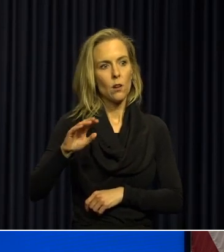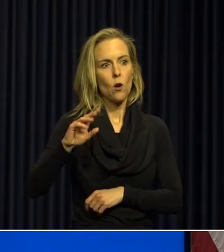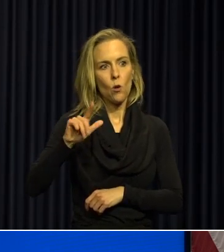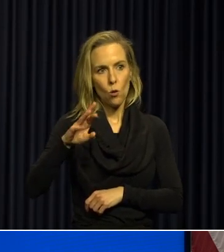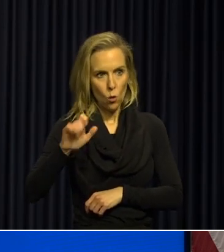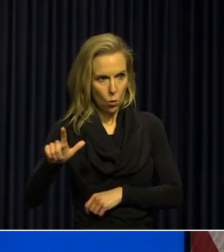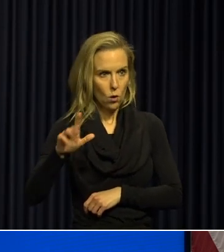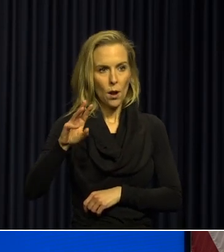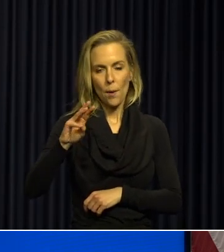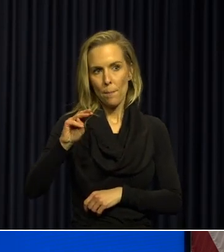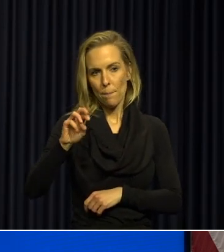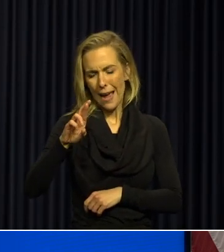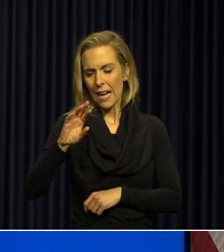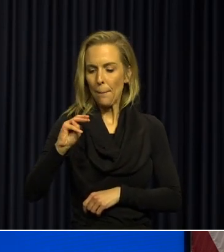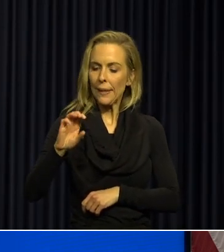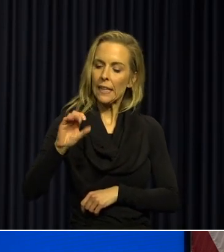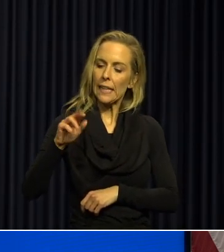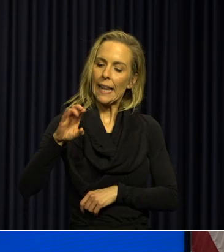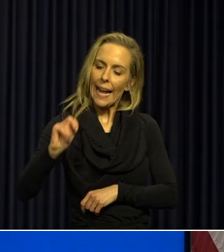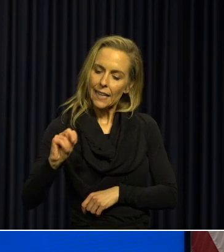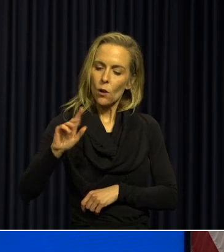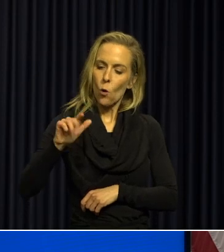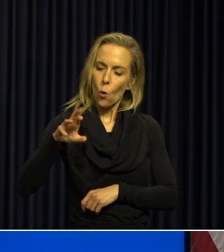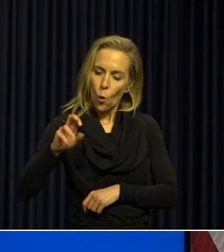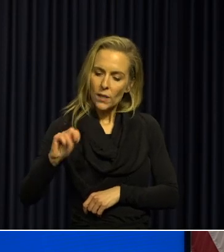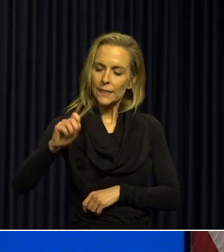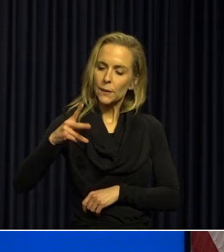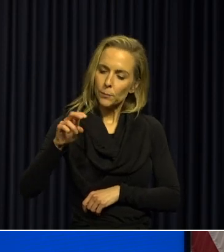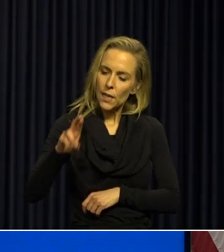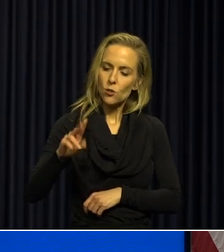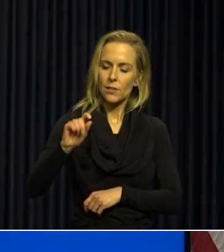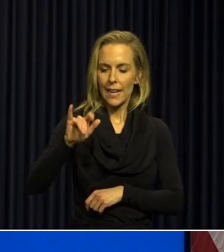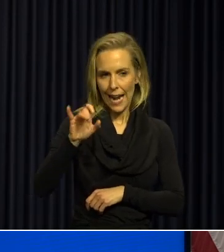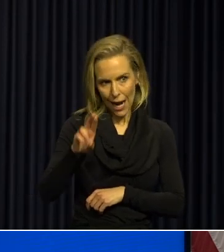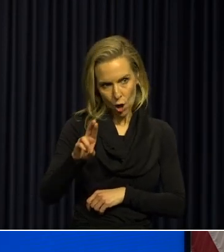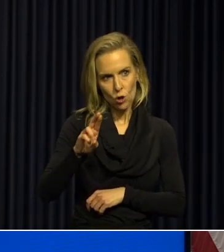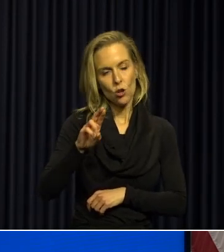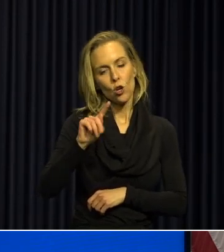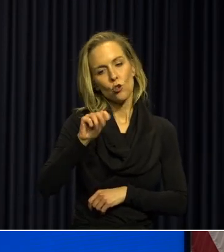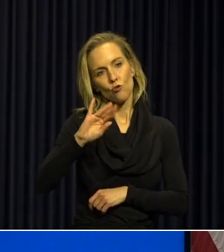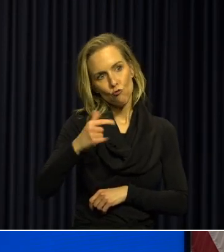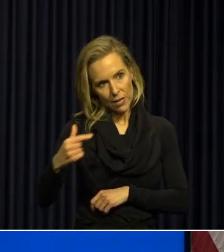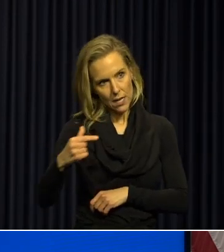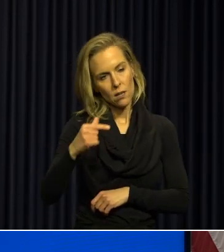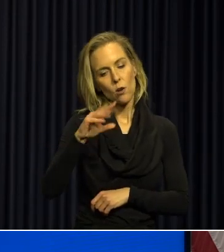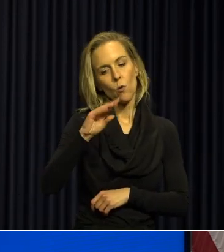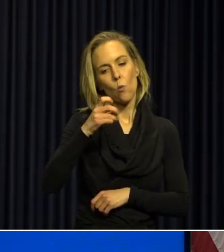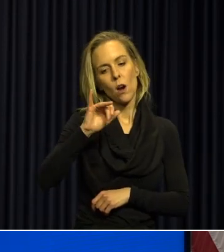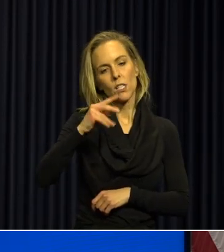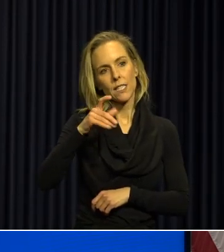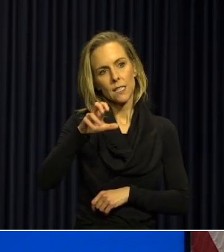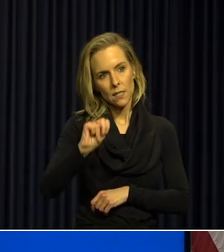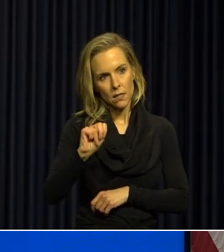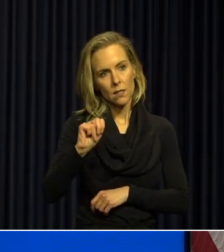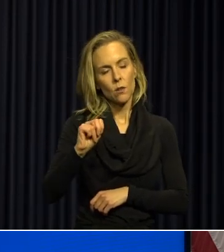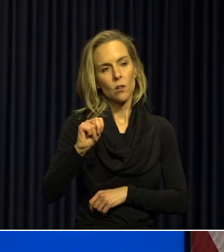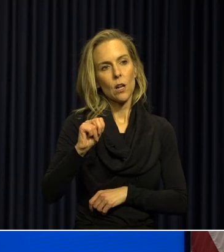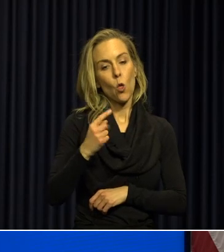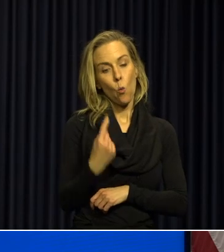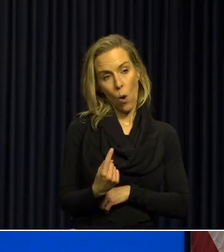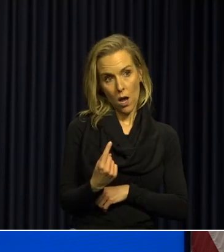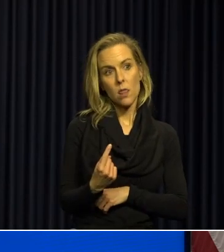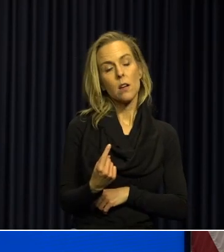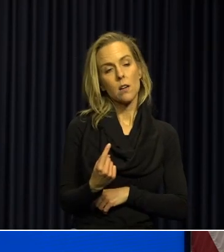Laurel, Madison, Marion, McLean, Simpson, Spencer, Taylor, Trigg, Washington, and 1